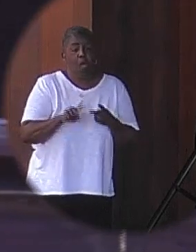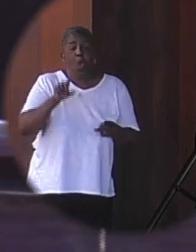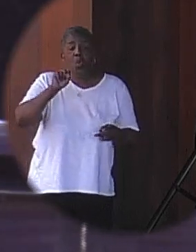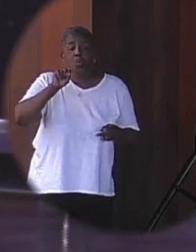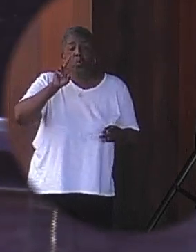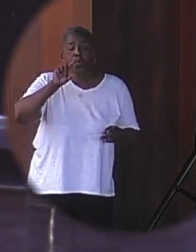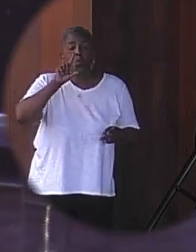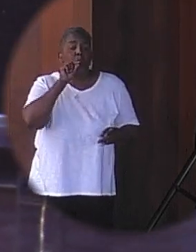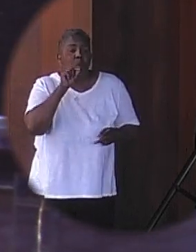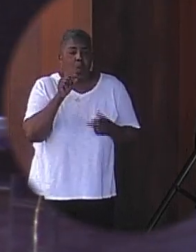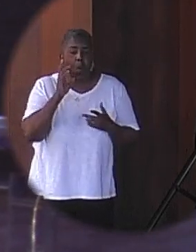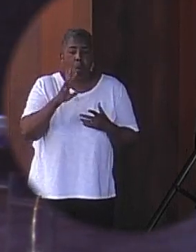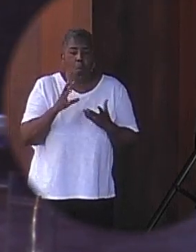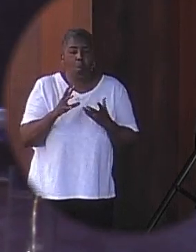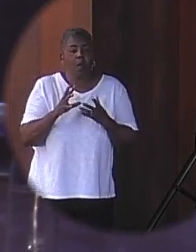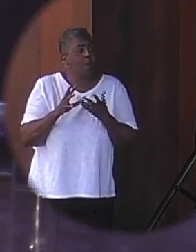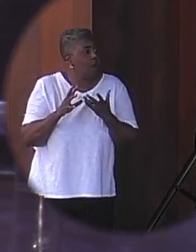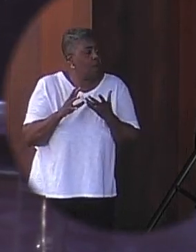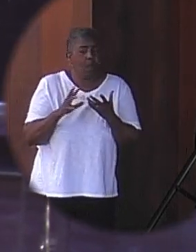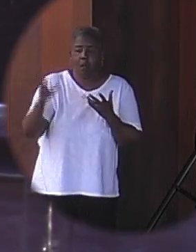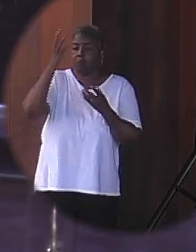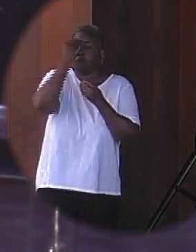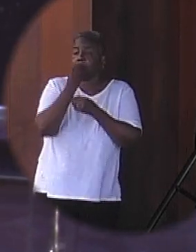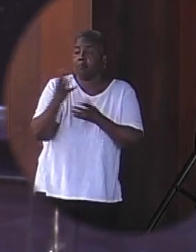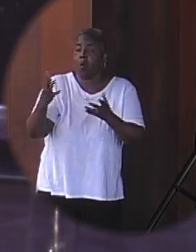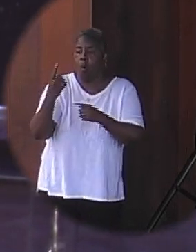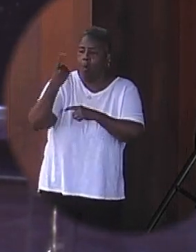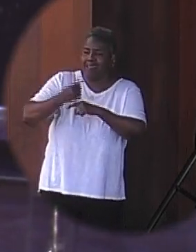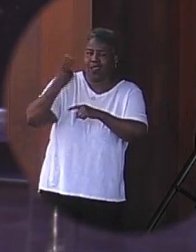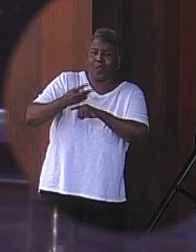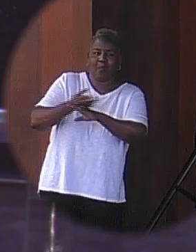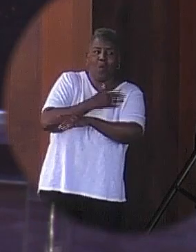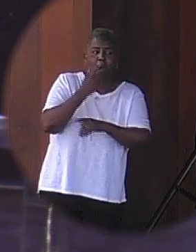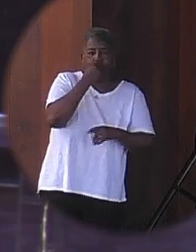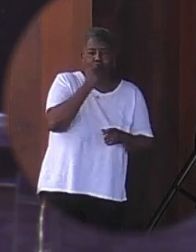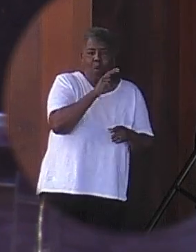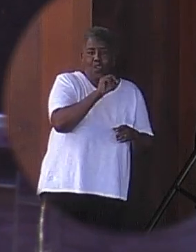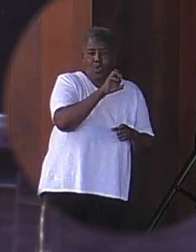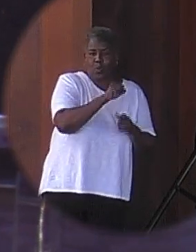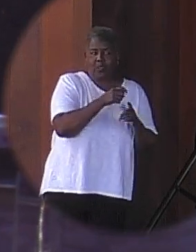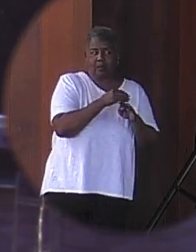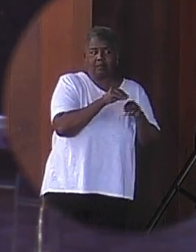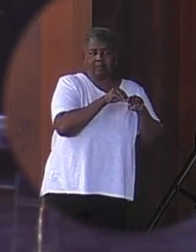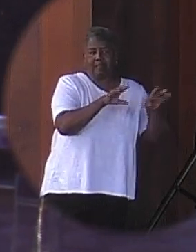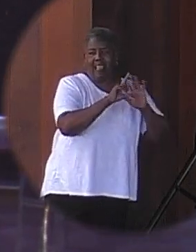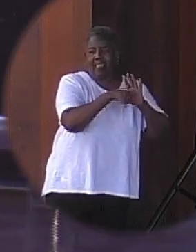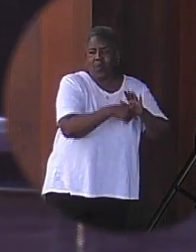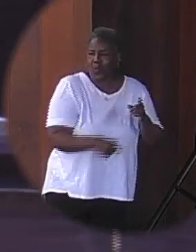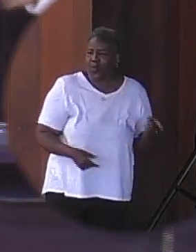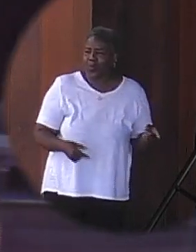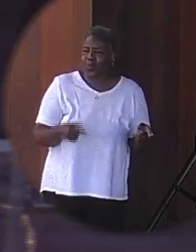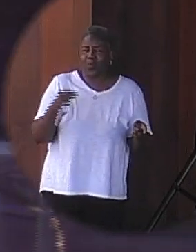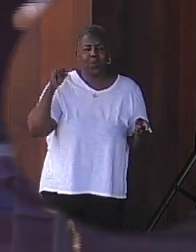Twitter will capture something days before the news media even hears about it. And